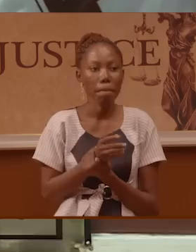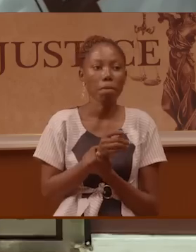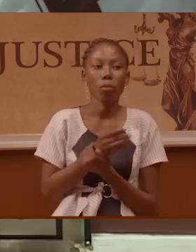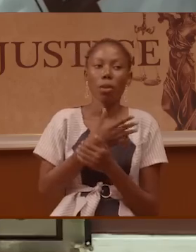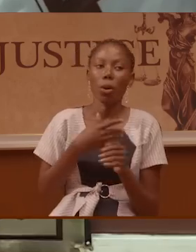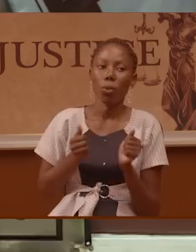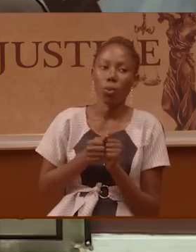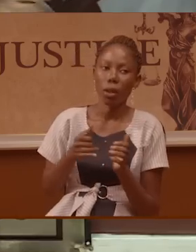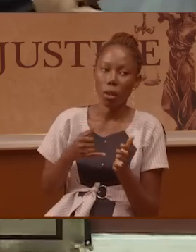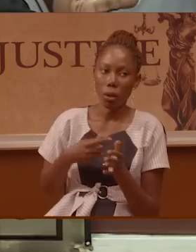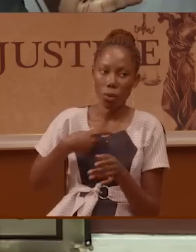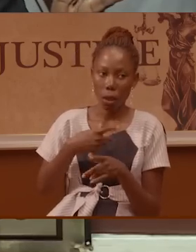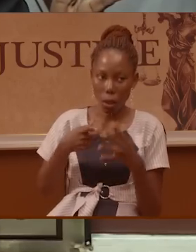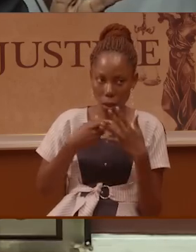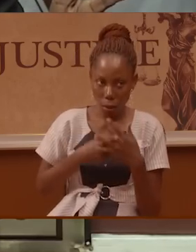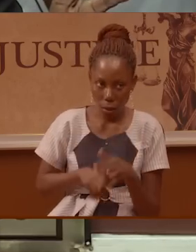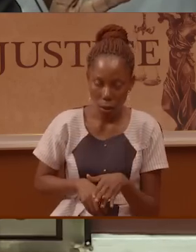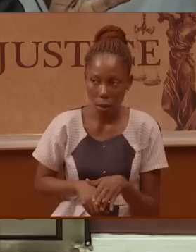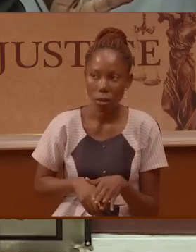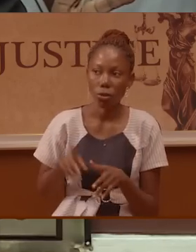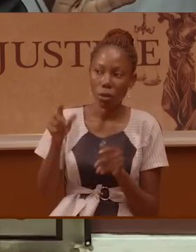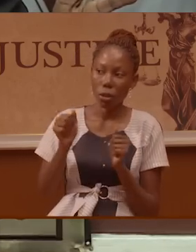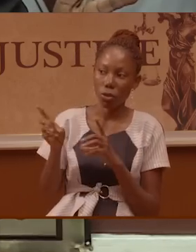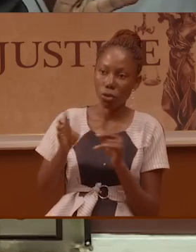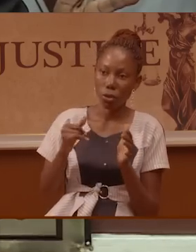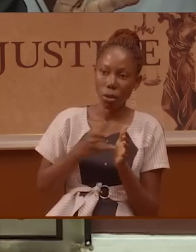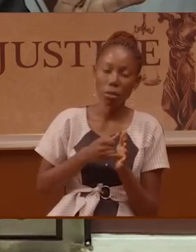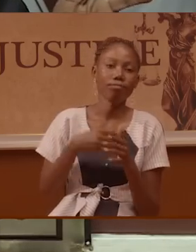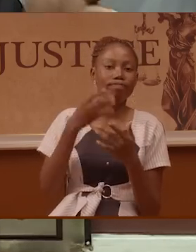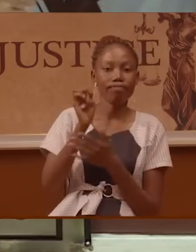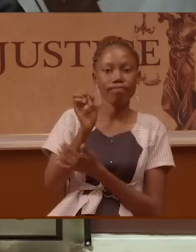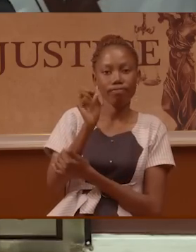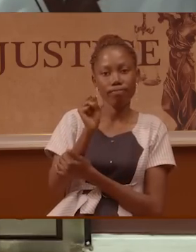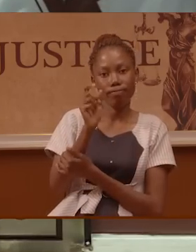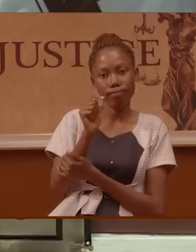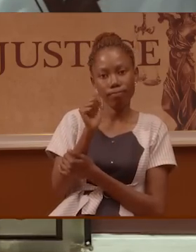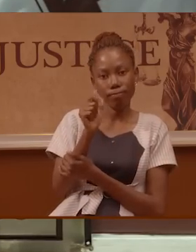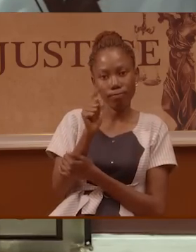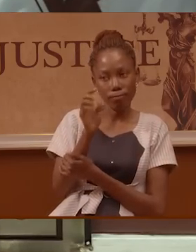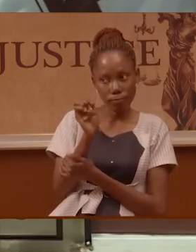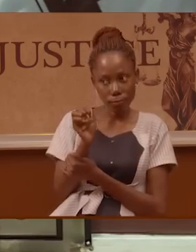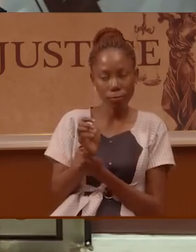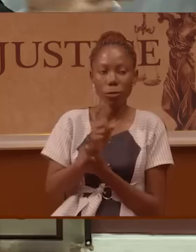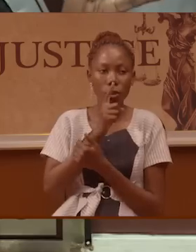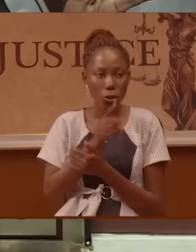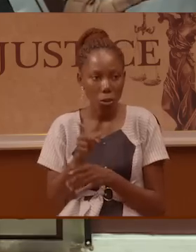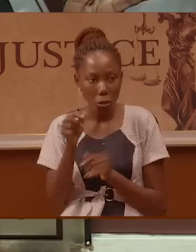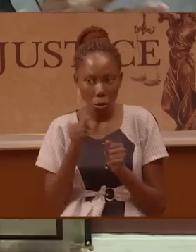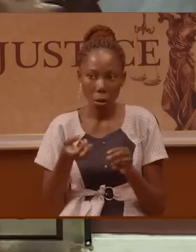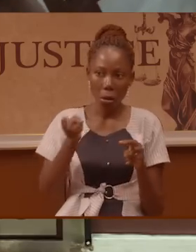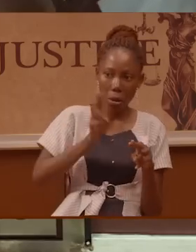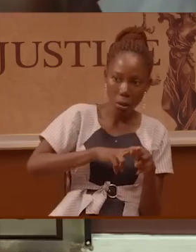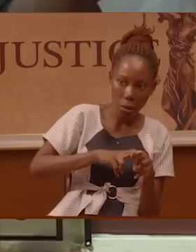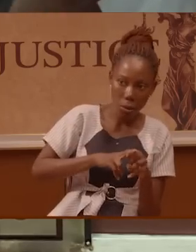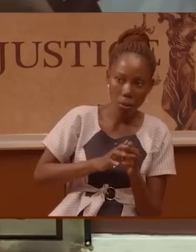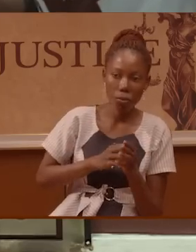And with that, then you can start running the estate formally. You can evict tenants, you can increase rent,